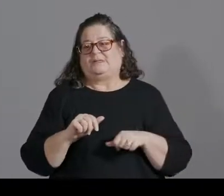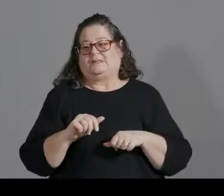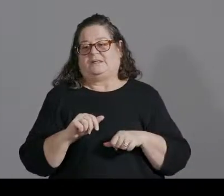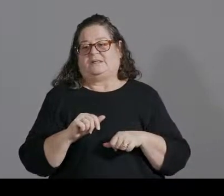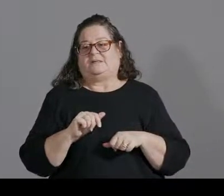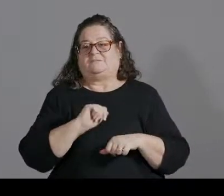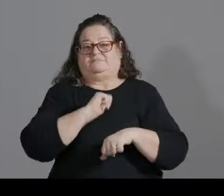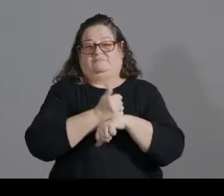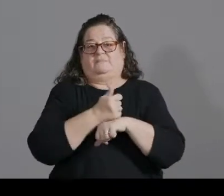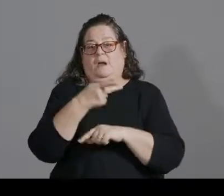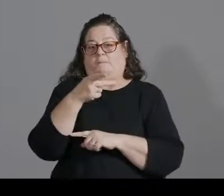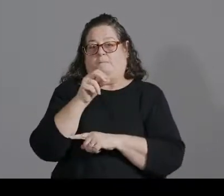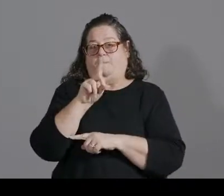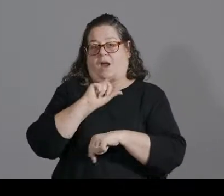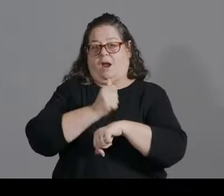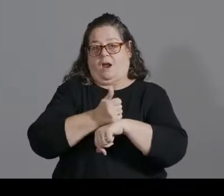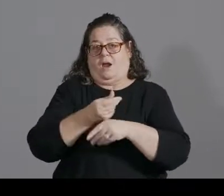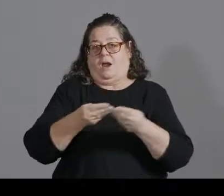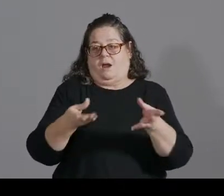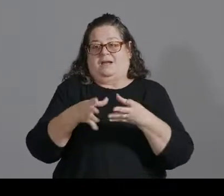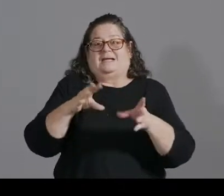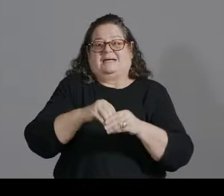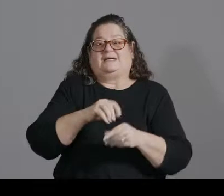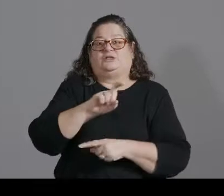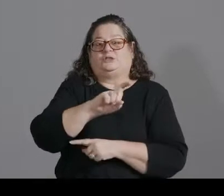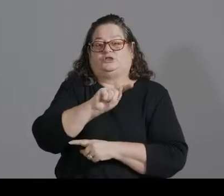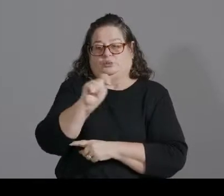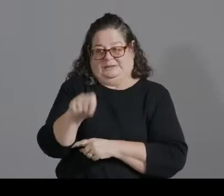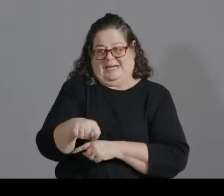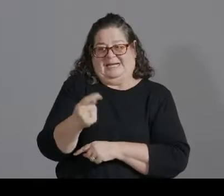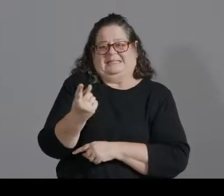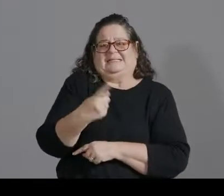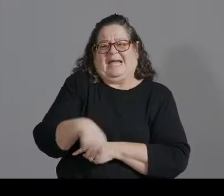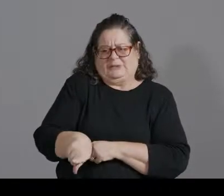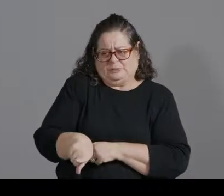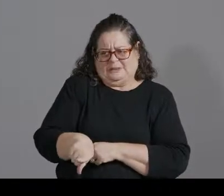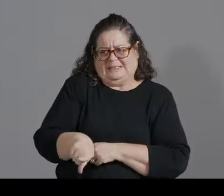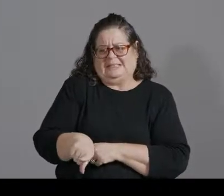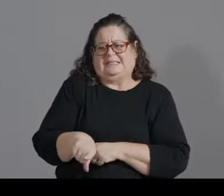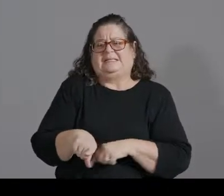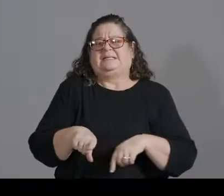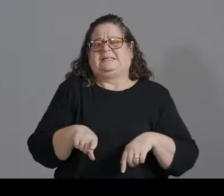open up at the end of next week. As of today, over